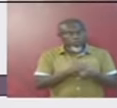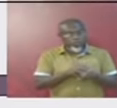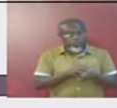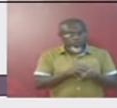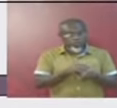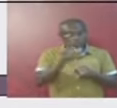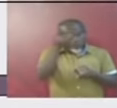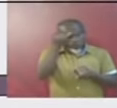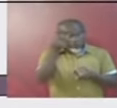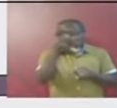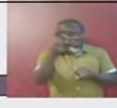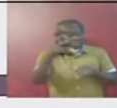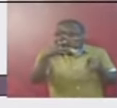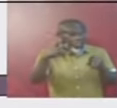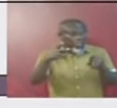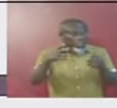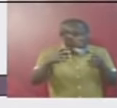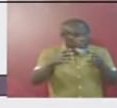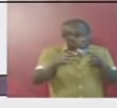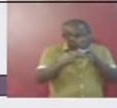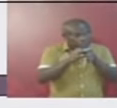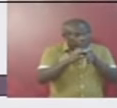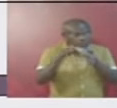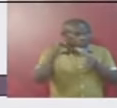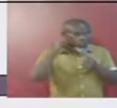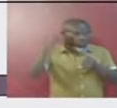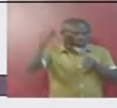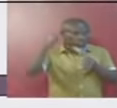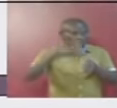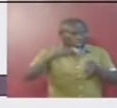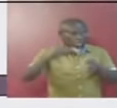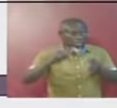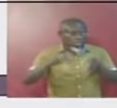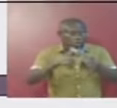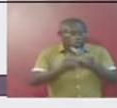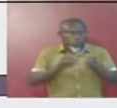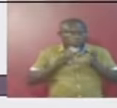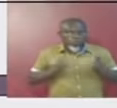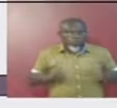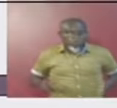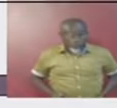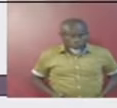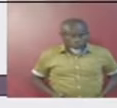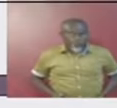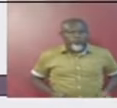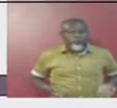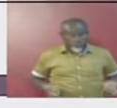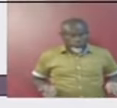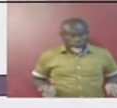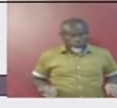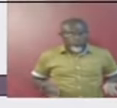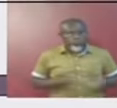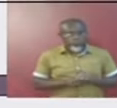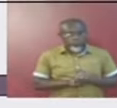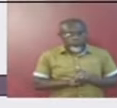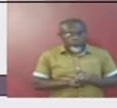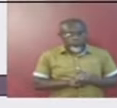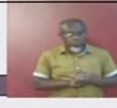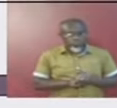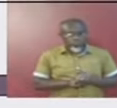as we heard from Dr. Othello, and the physical body, and or a poor diet or not using some